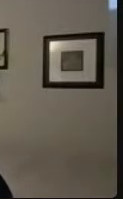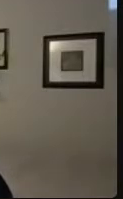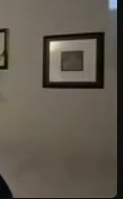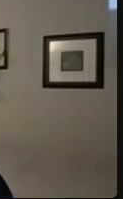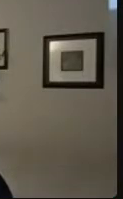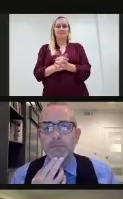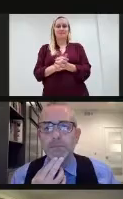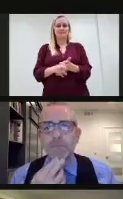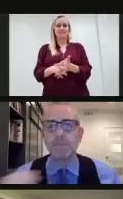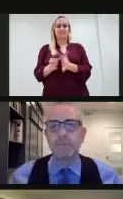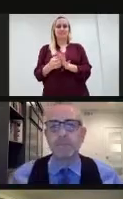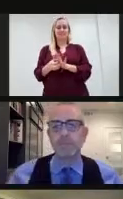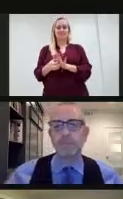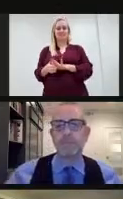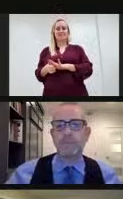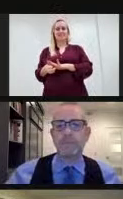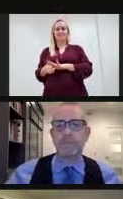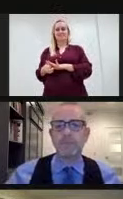Thank you.